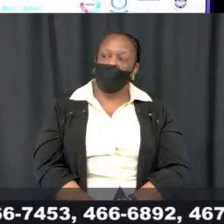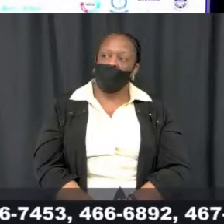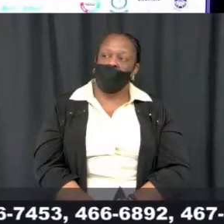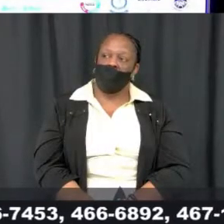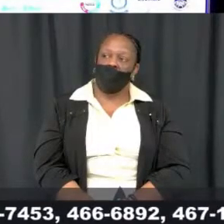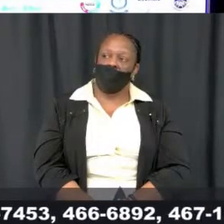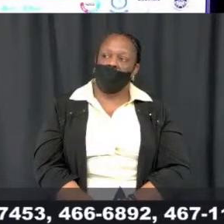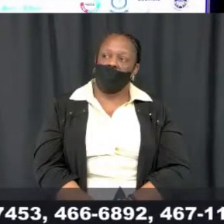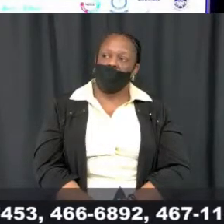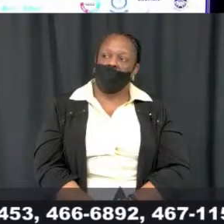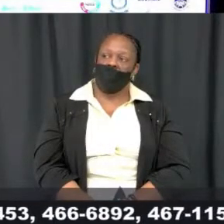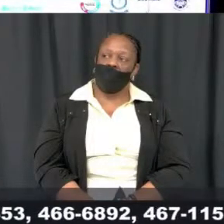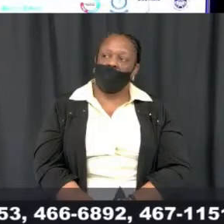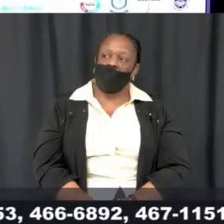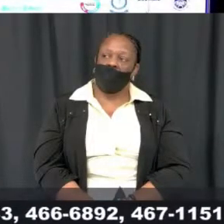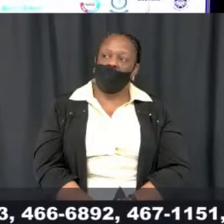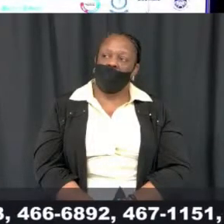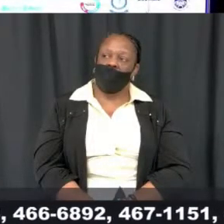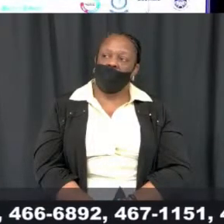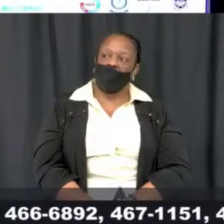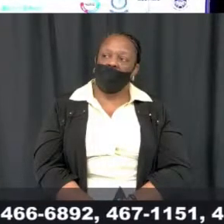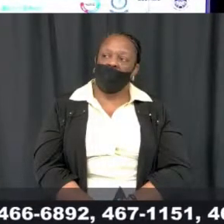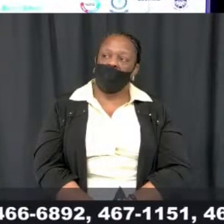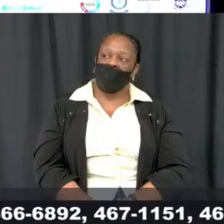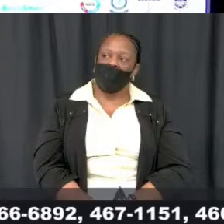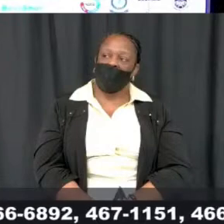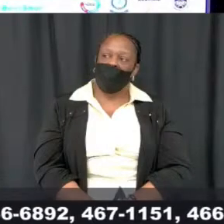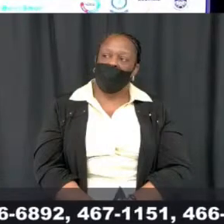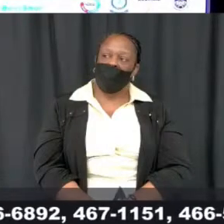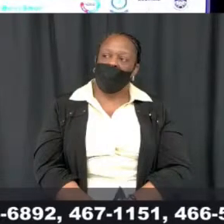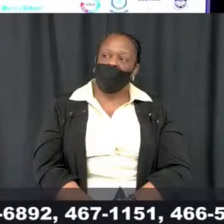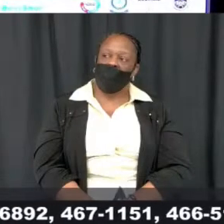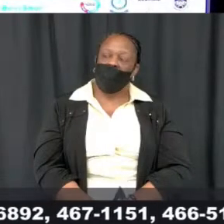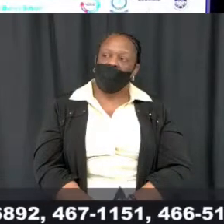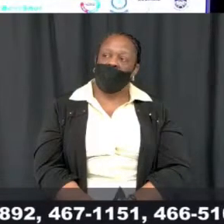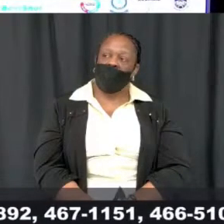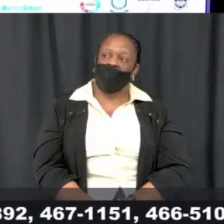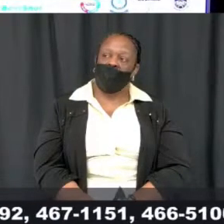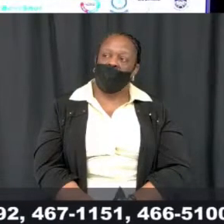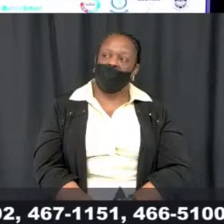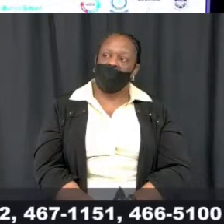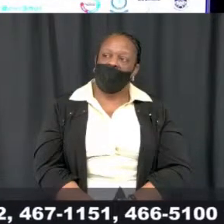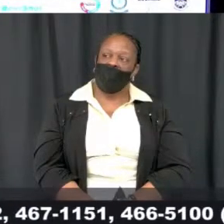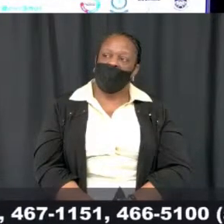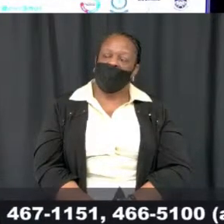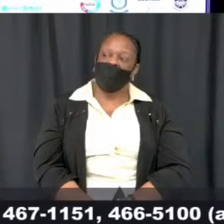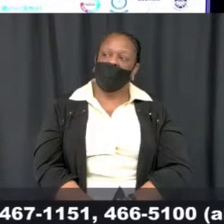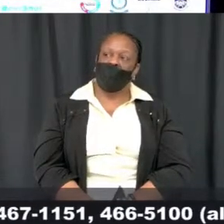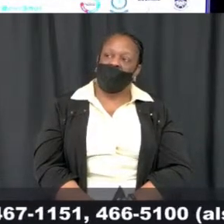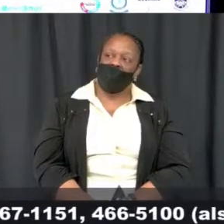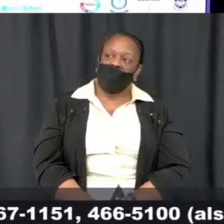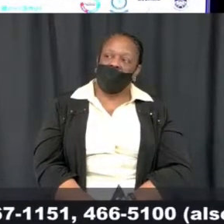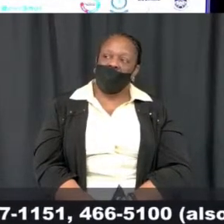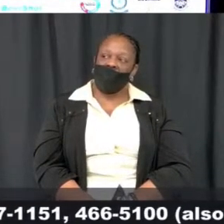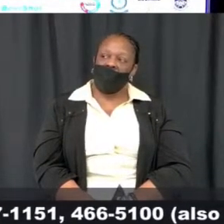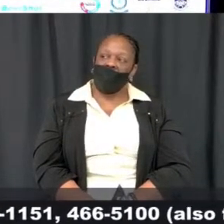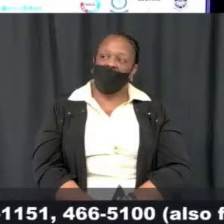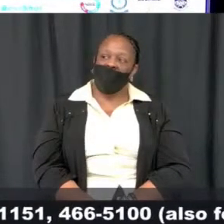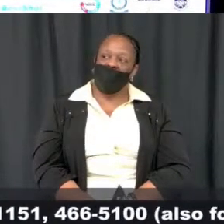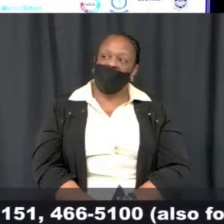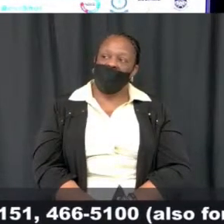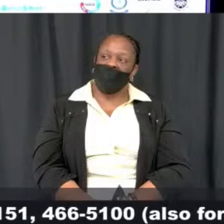We've said before that we're going to give you the final data, but if you just want me to give you an overall